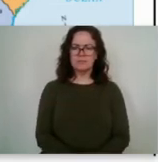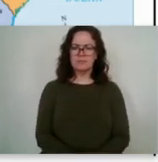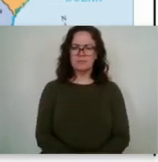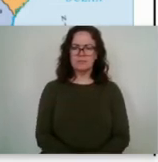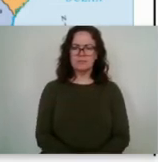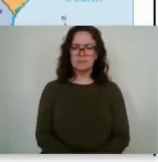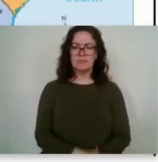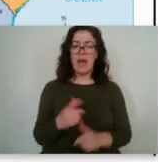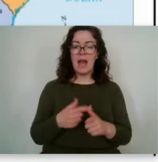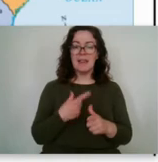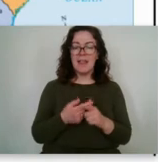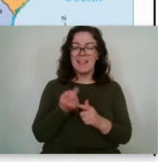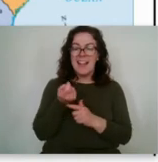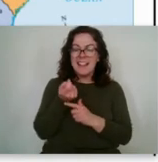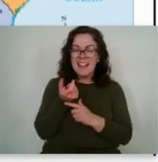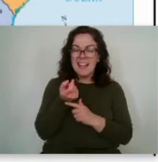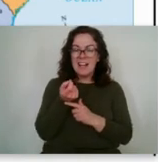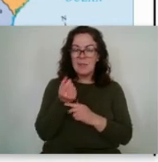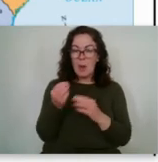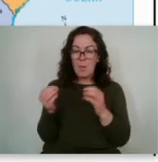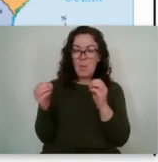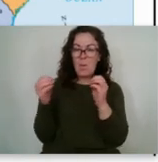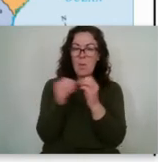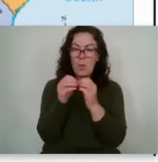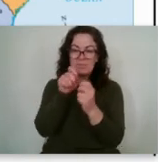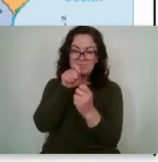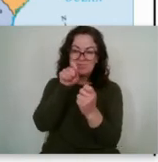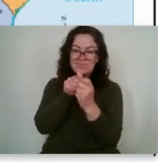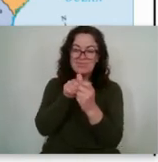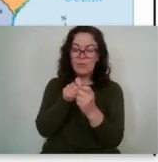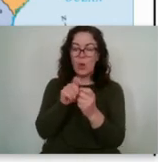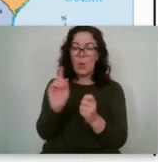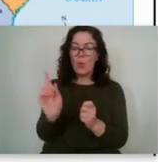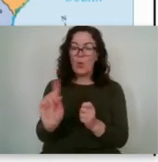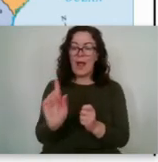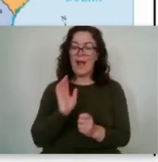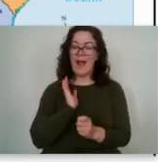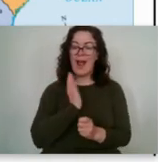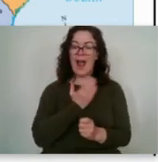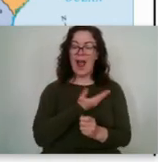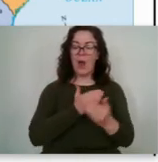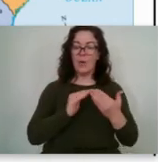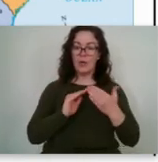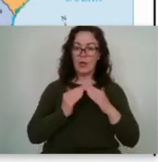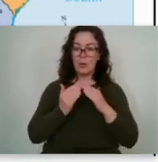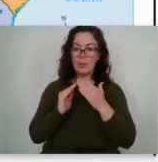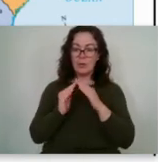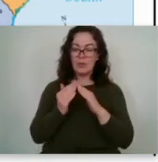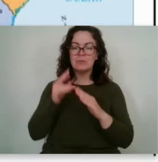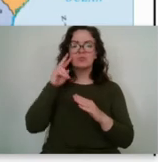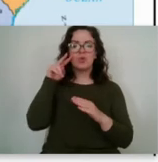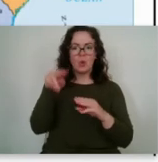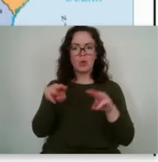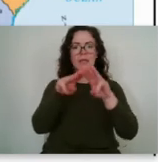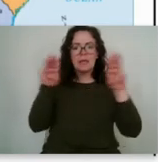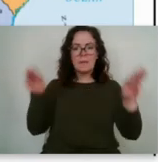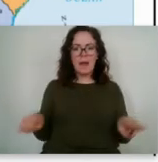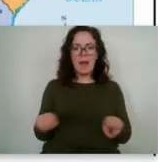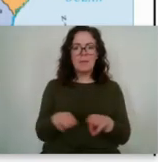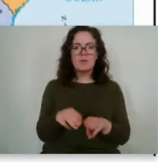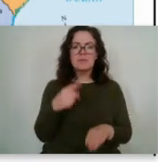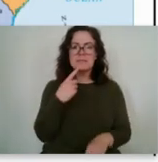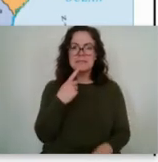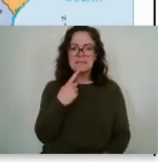And then digging a little deeper, can you locate our community? So looking at this map, can you say our state